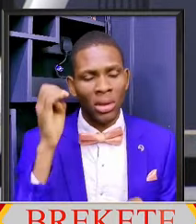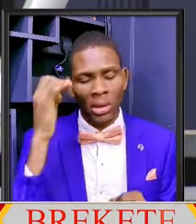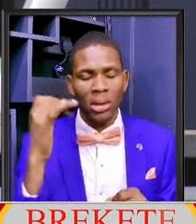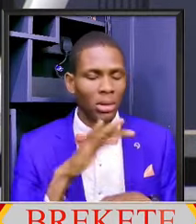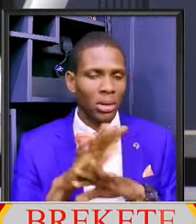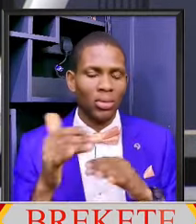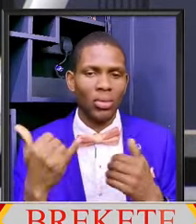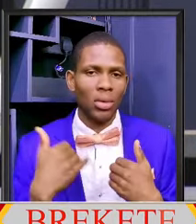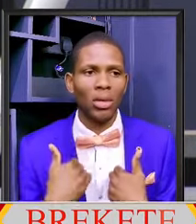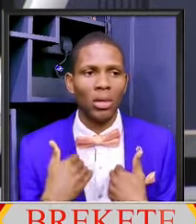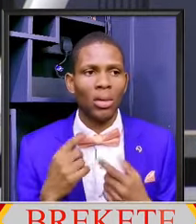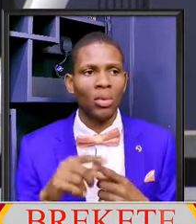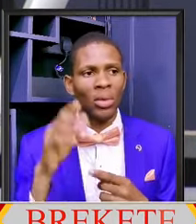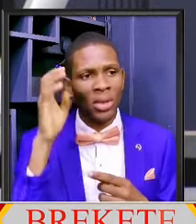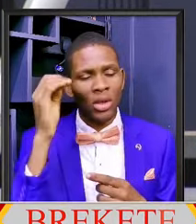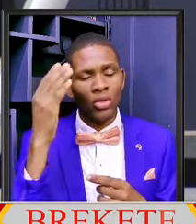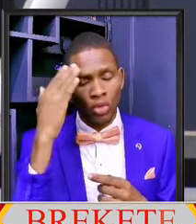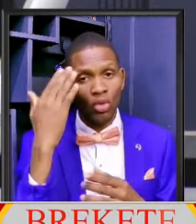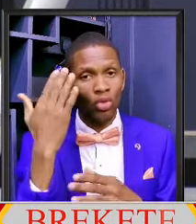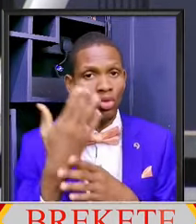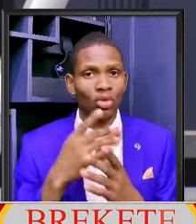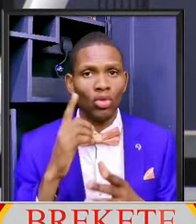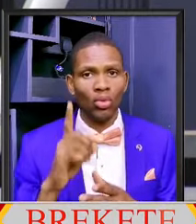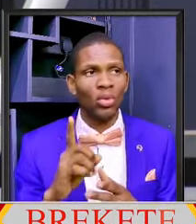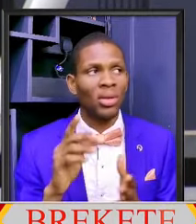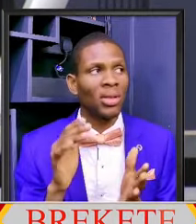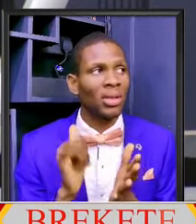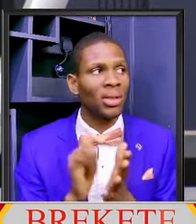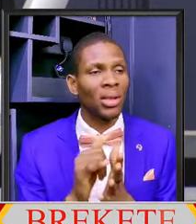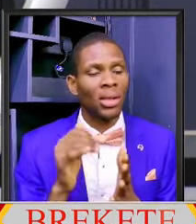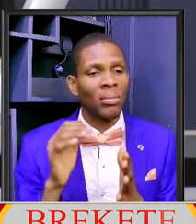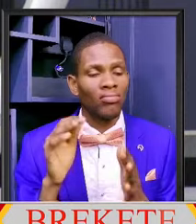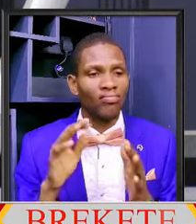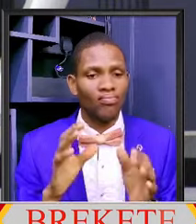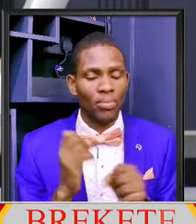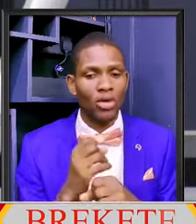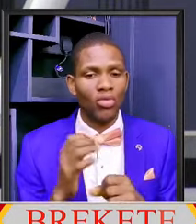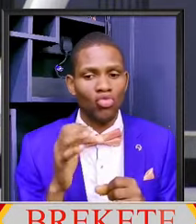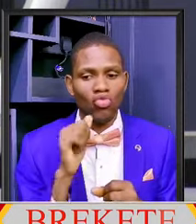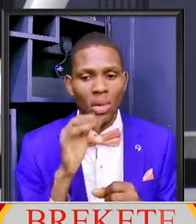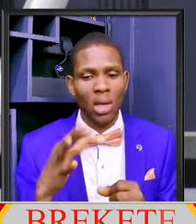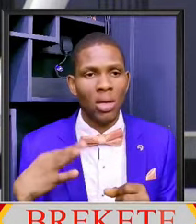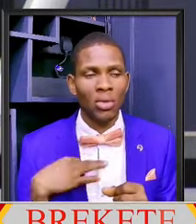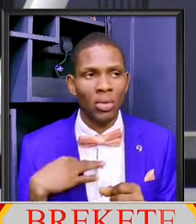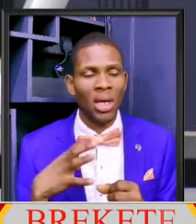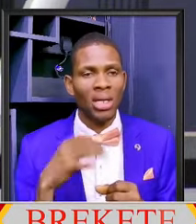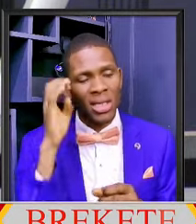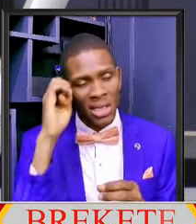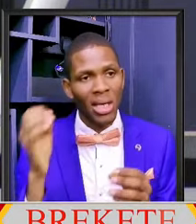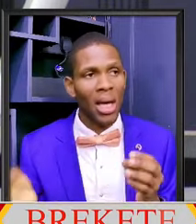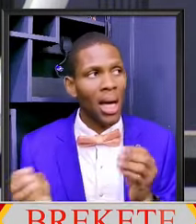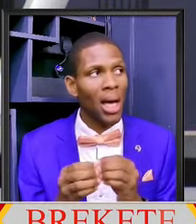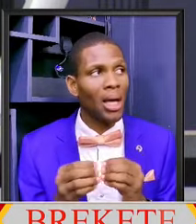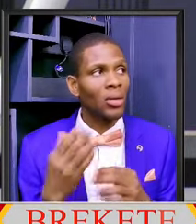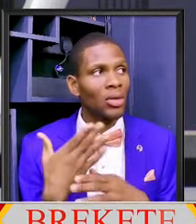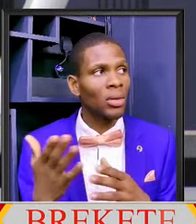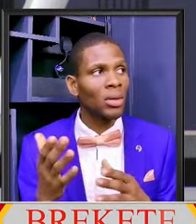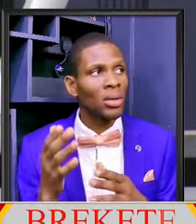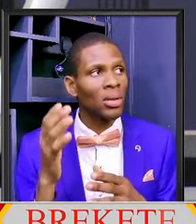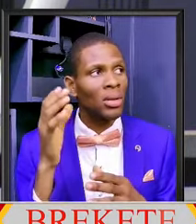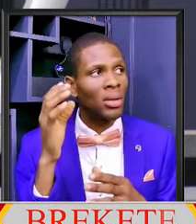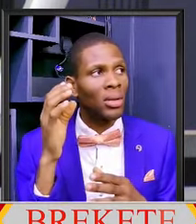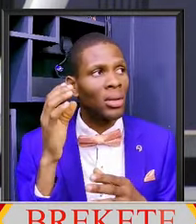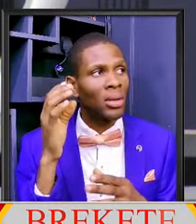get. But in sabi somebody where sabi so clothed. And he come add one thing. And he say he